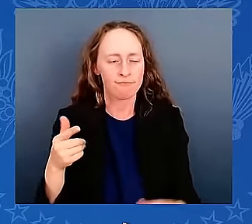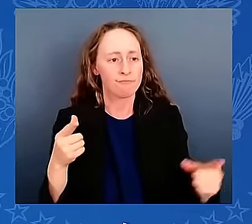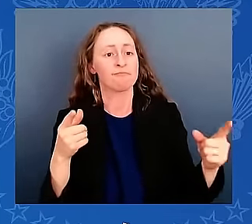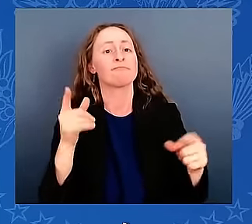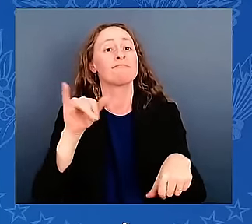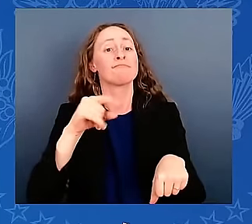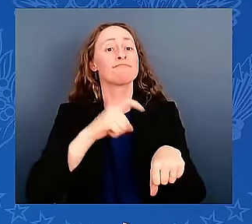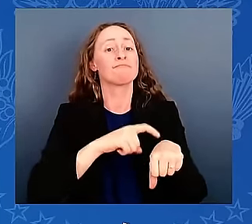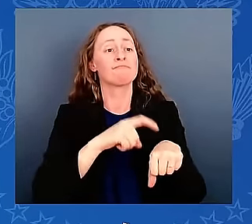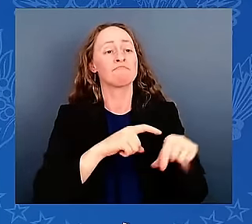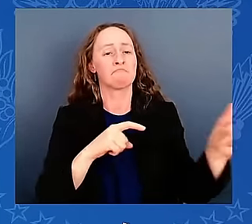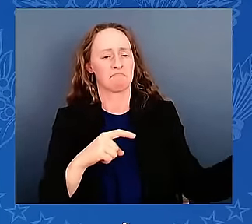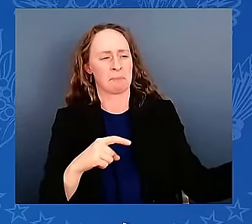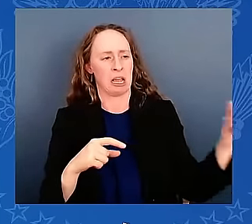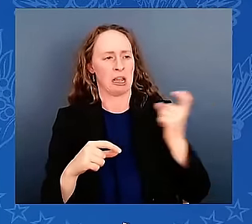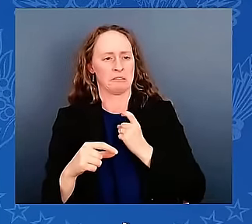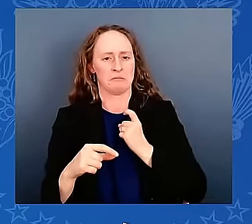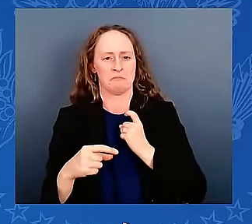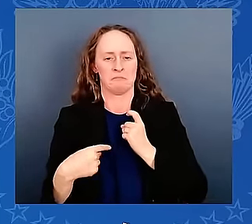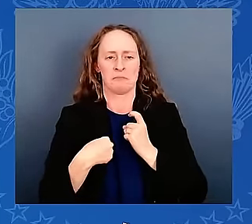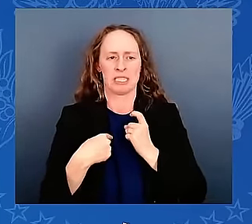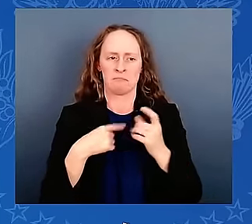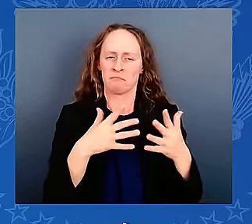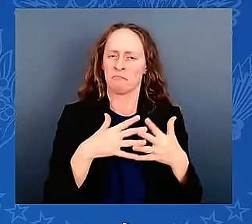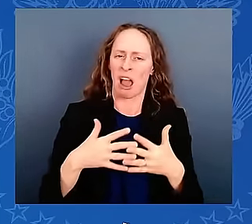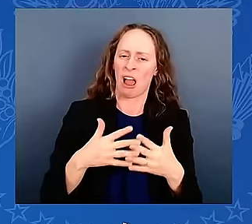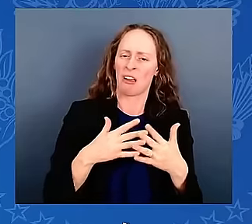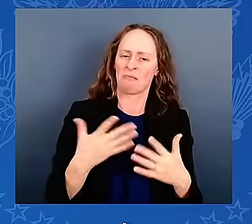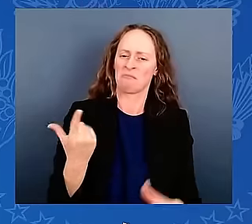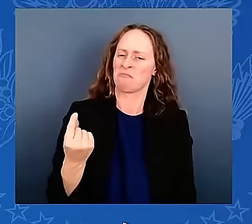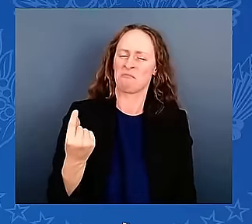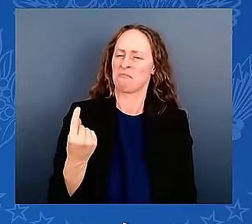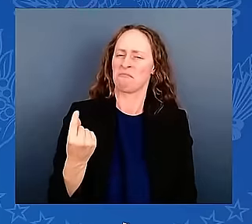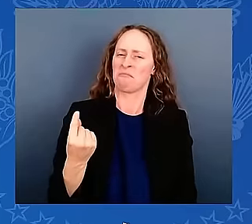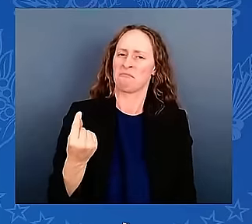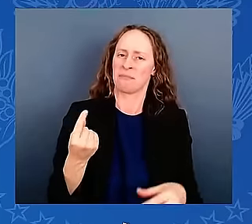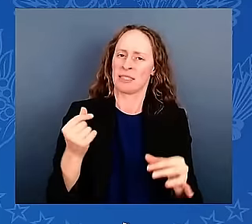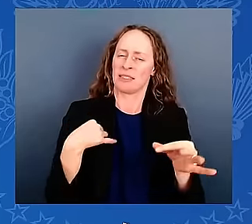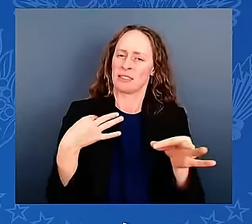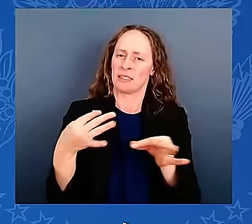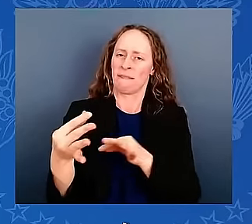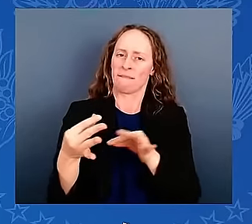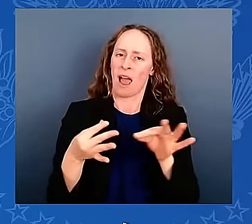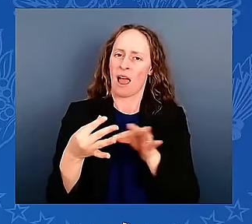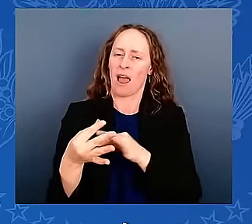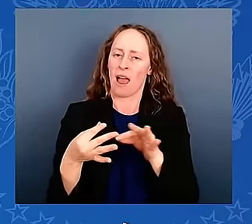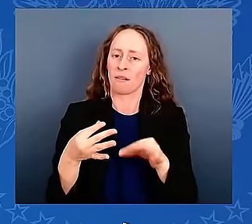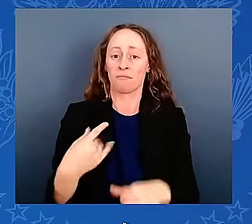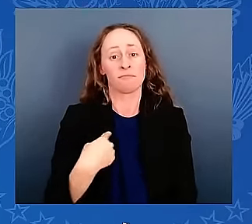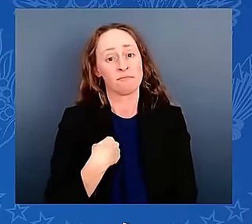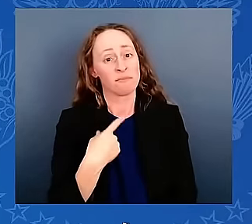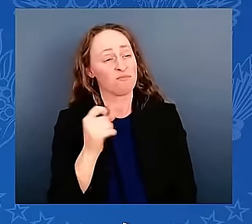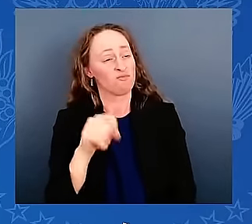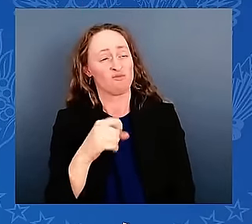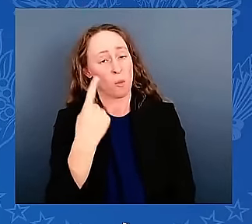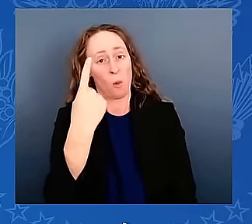me? It's God's truth. I said, it's recorded. I said, yes, in one word,